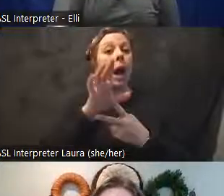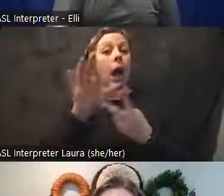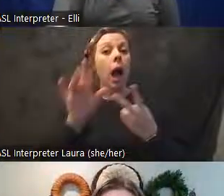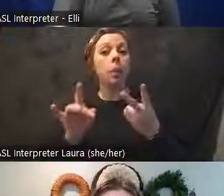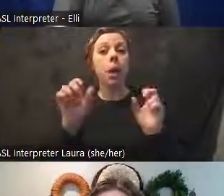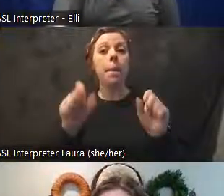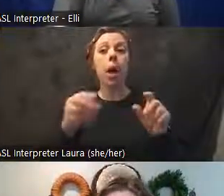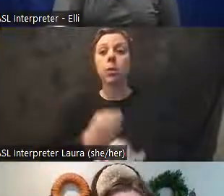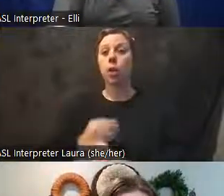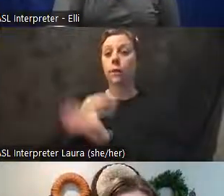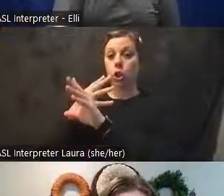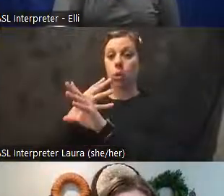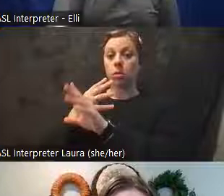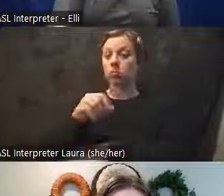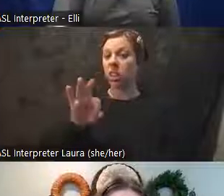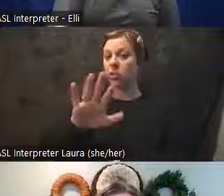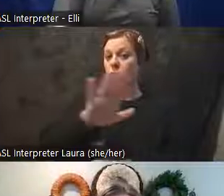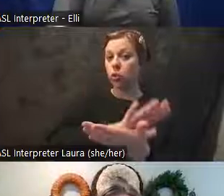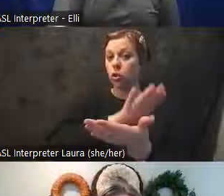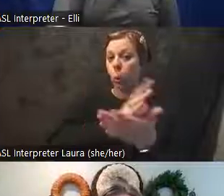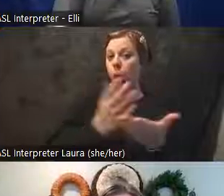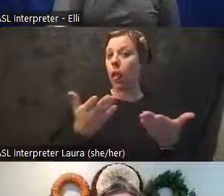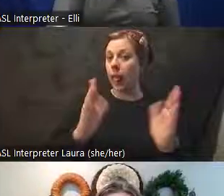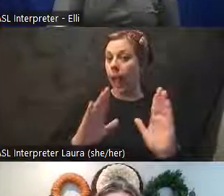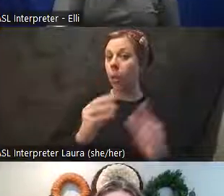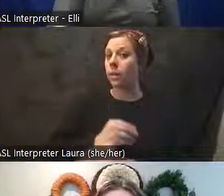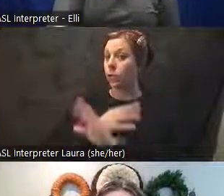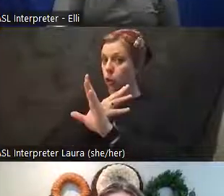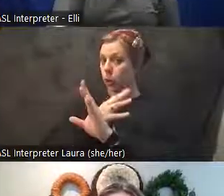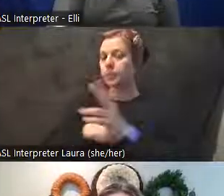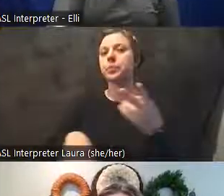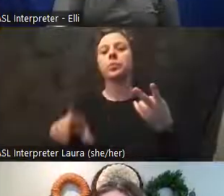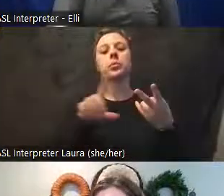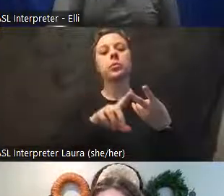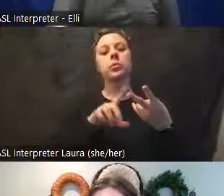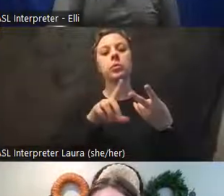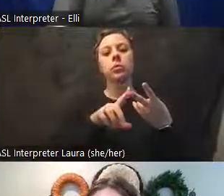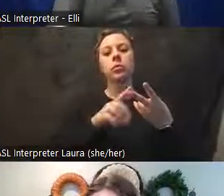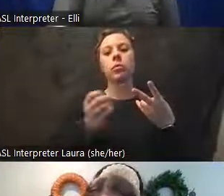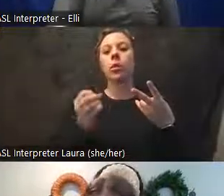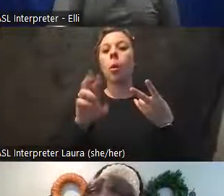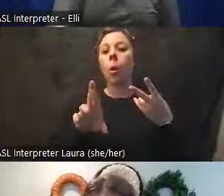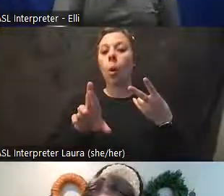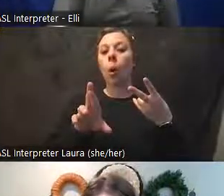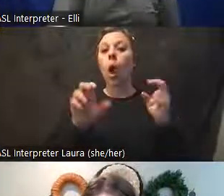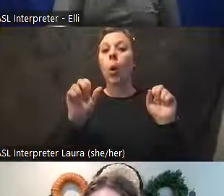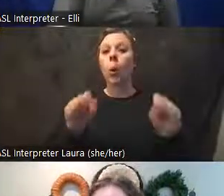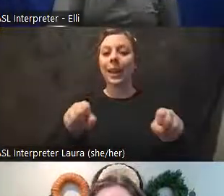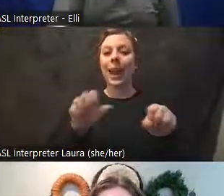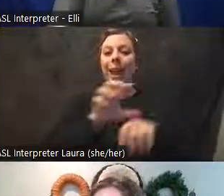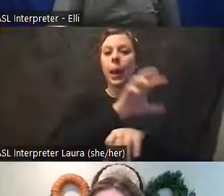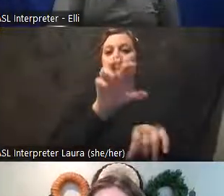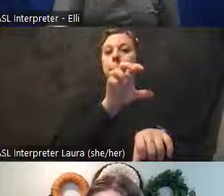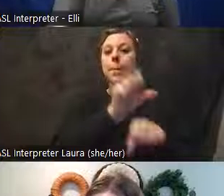something that your institution allows. We can also think about booking spaces that